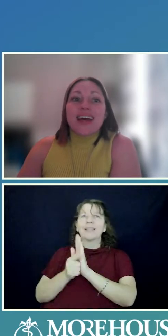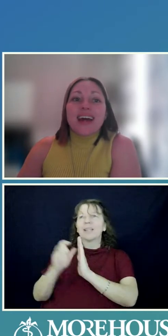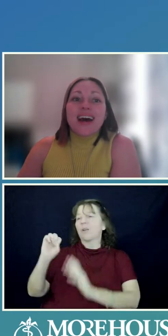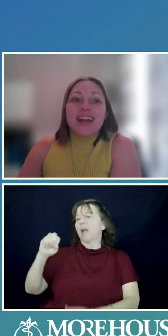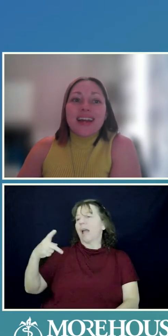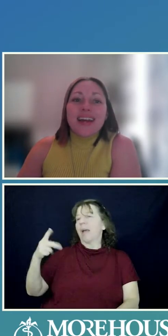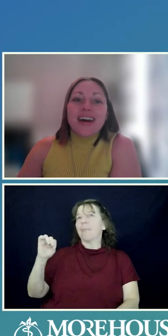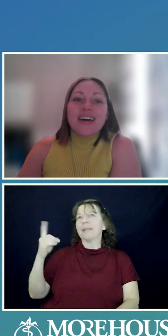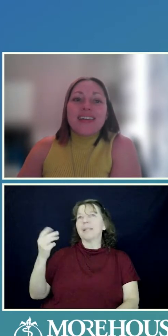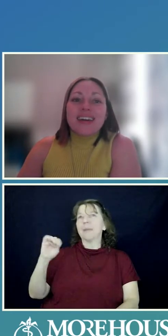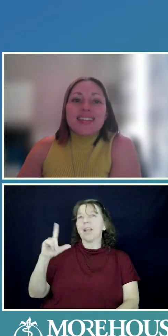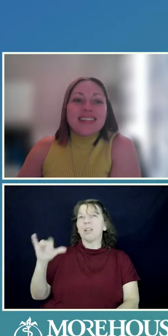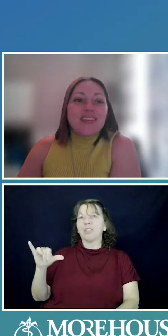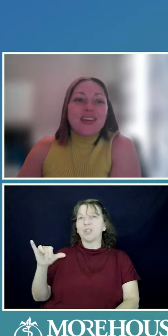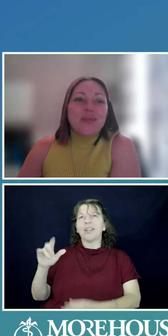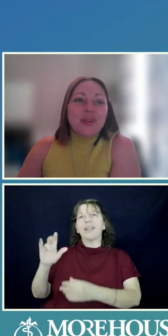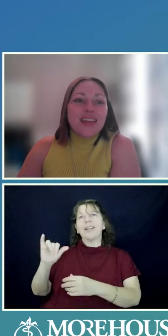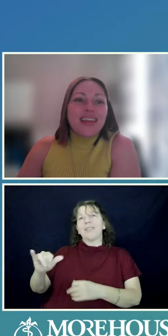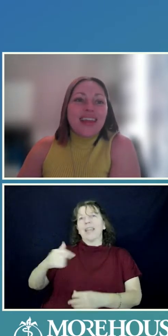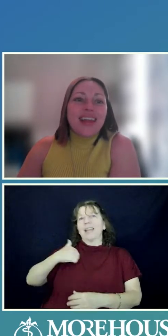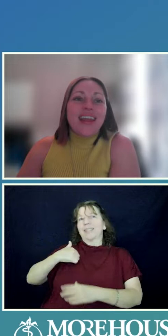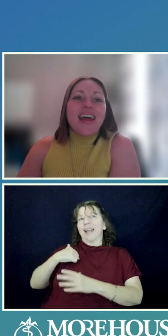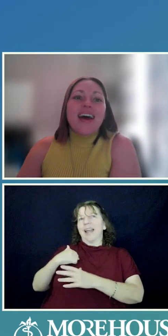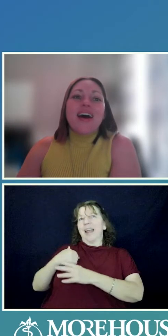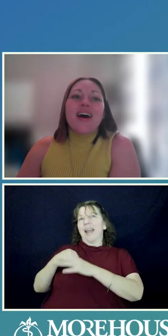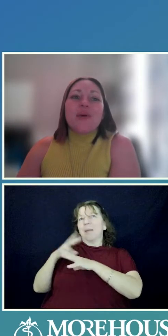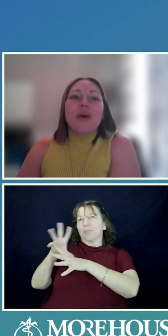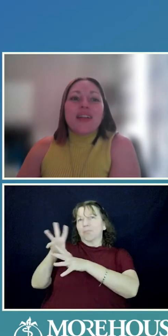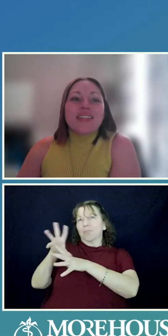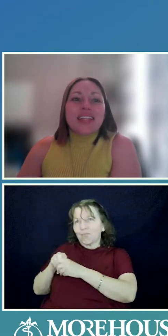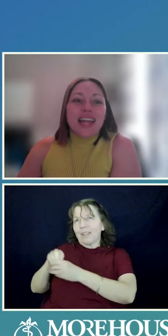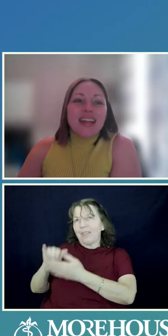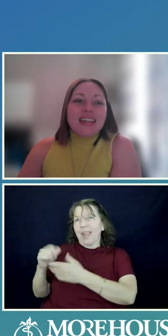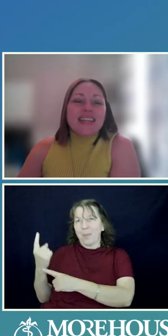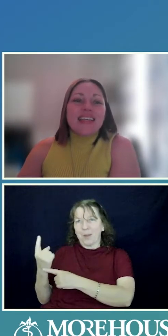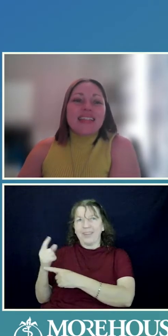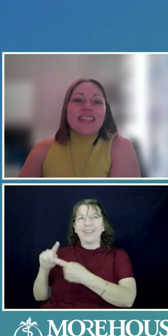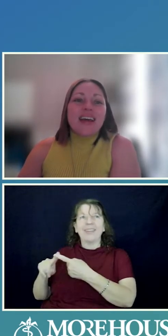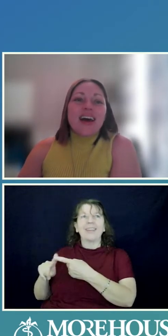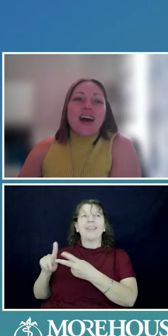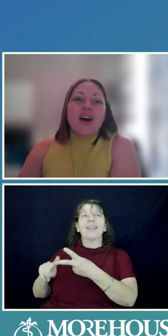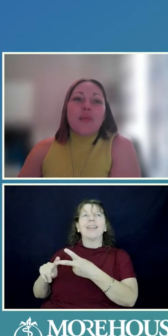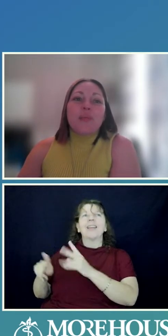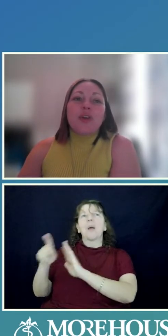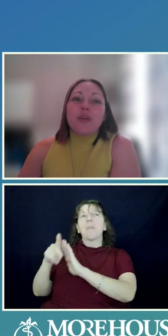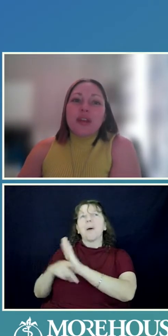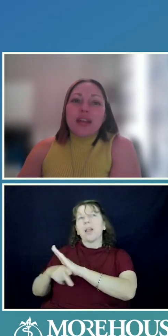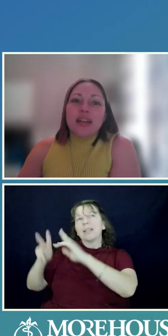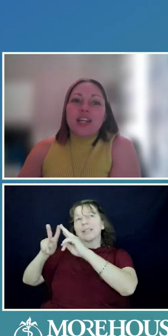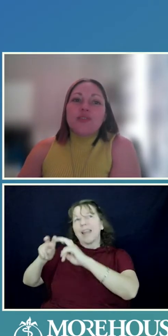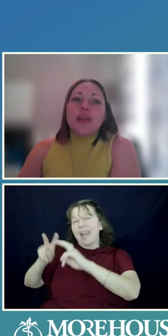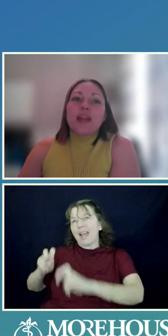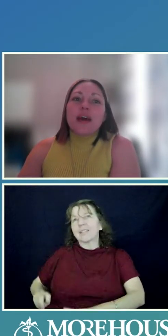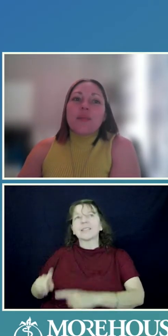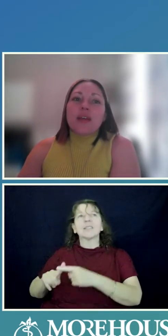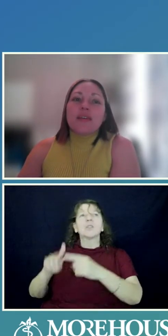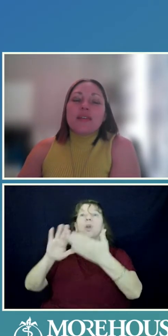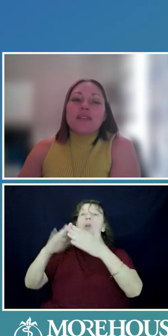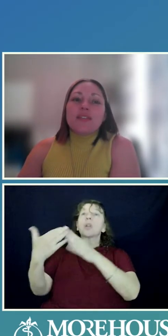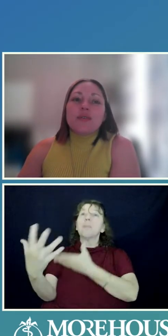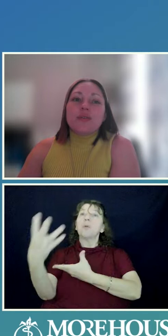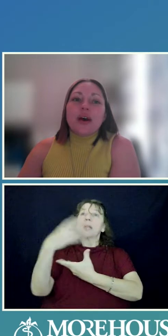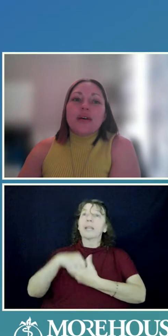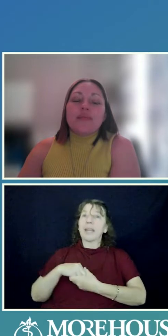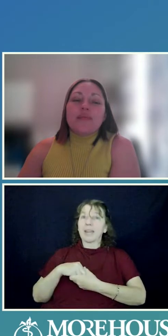space that I like to live and breathe in policy analysis. Community engagement, I'm